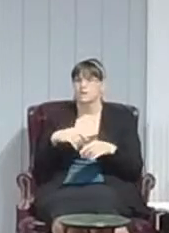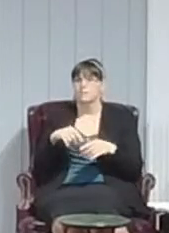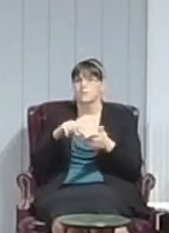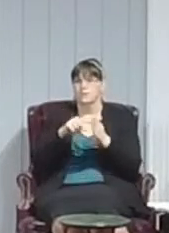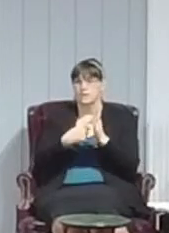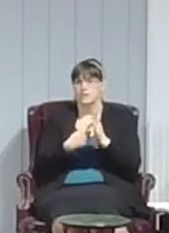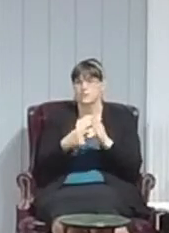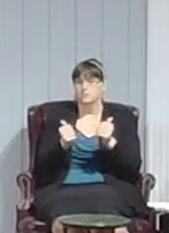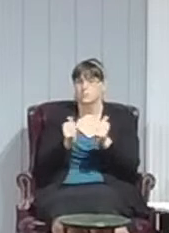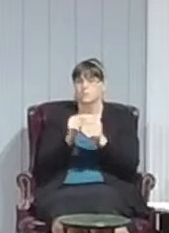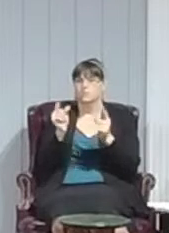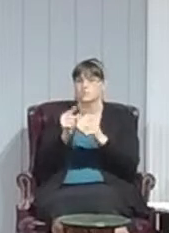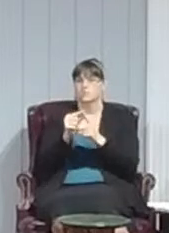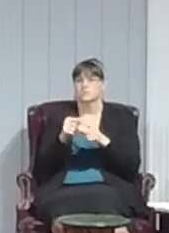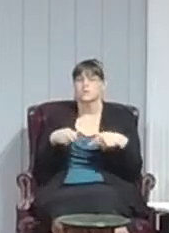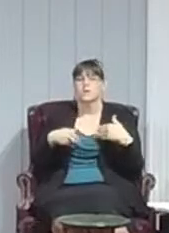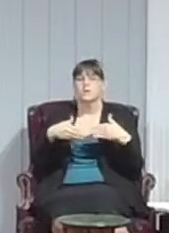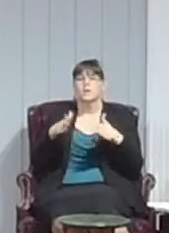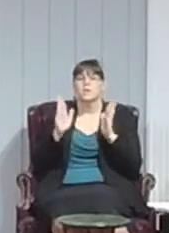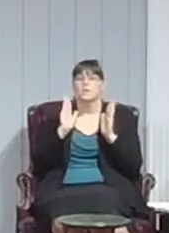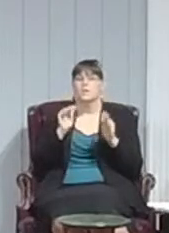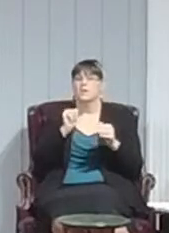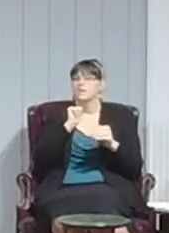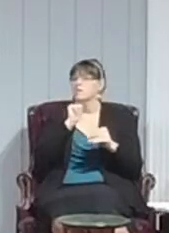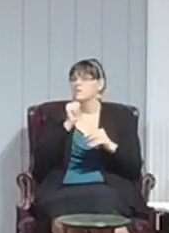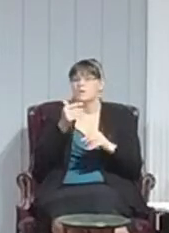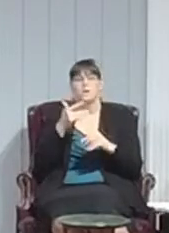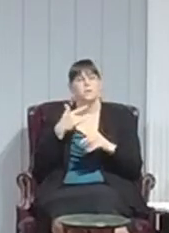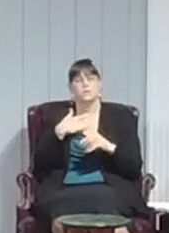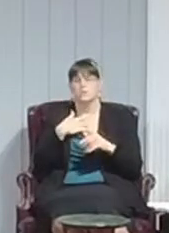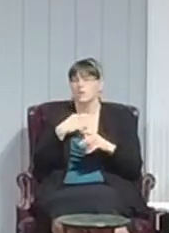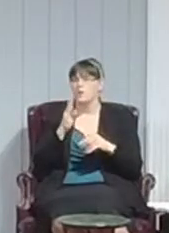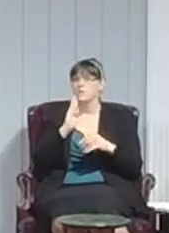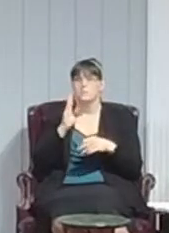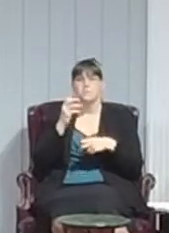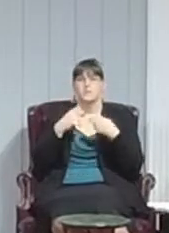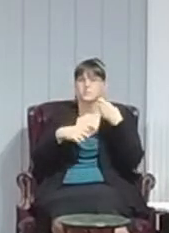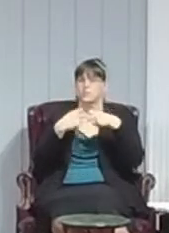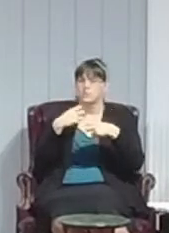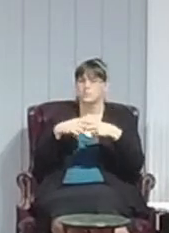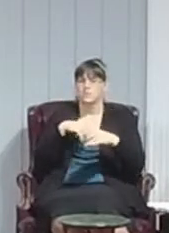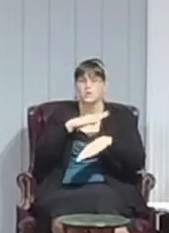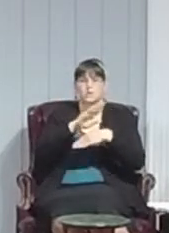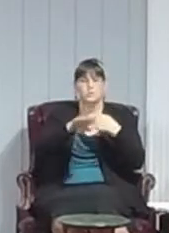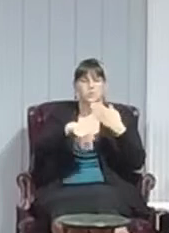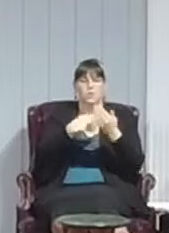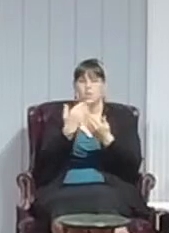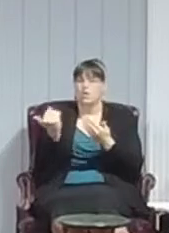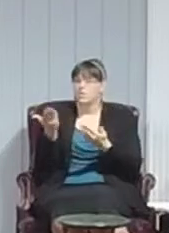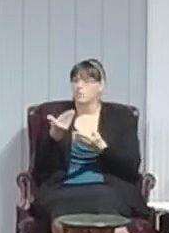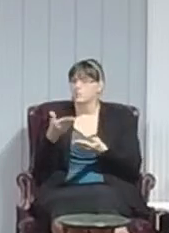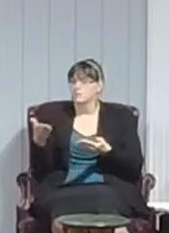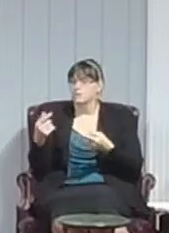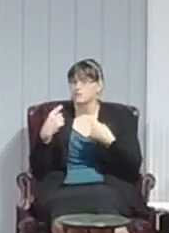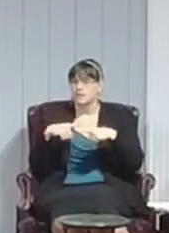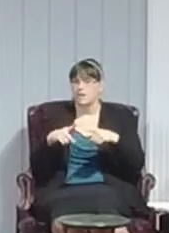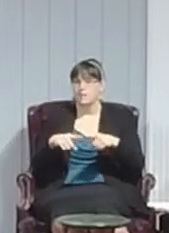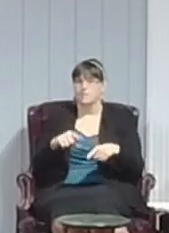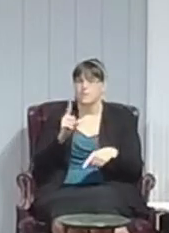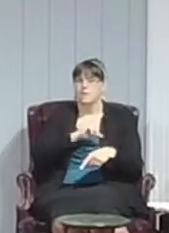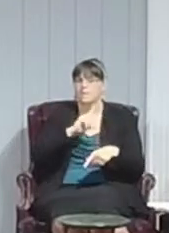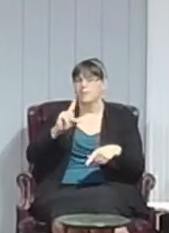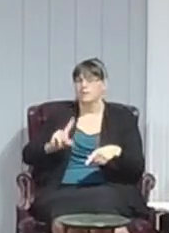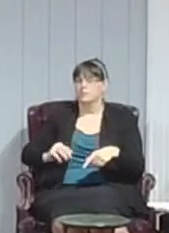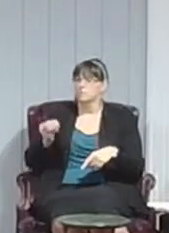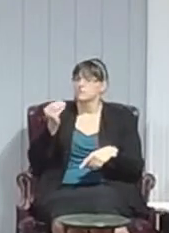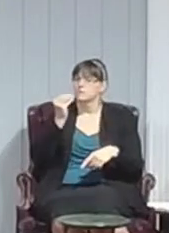Jesus. All of those things have happened. You know, there's the whole Passover and the Lord's Supper, and Judas